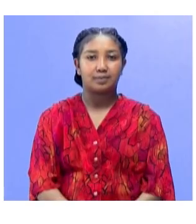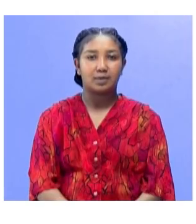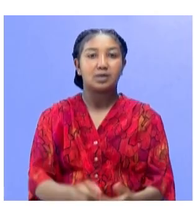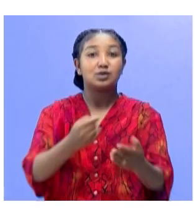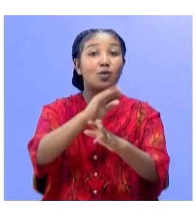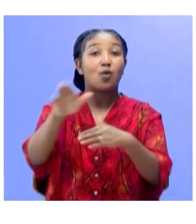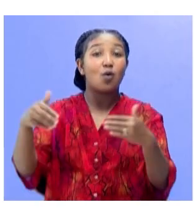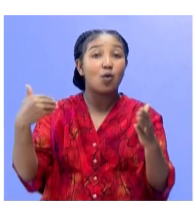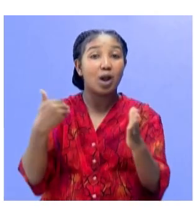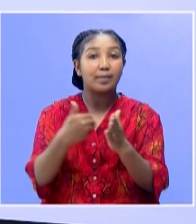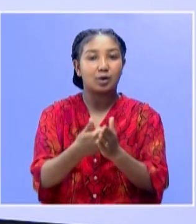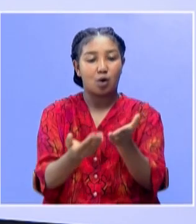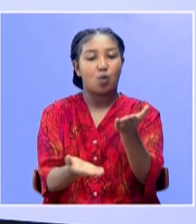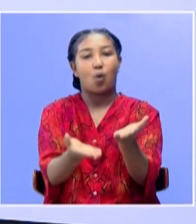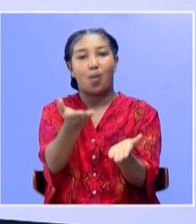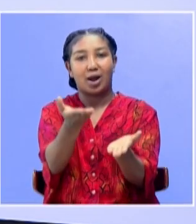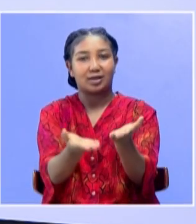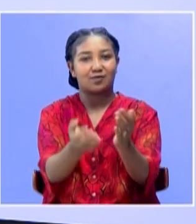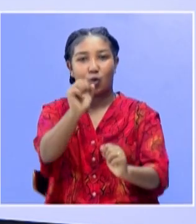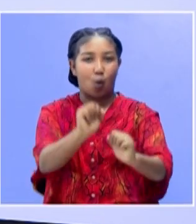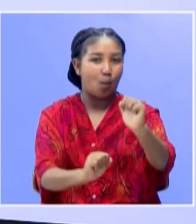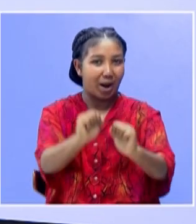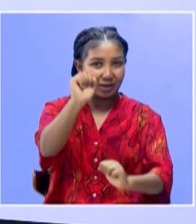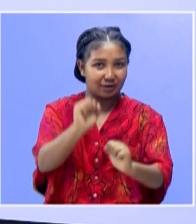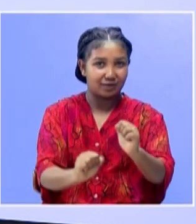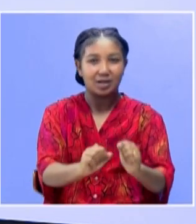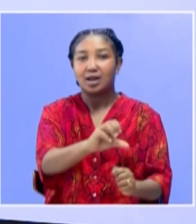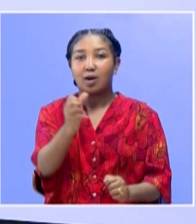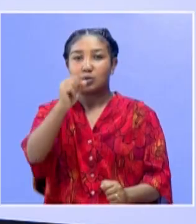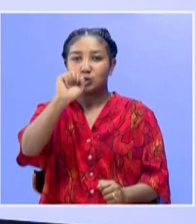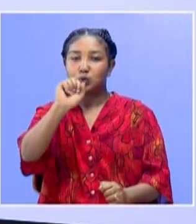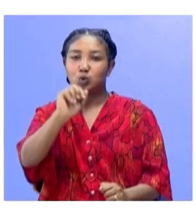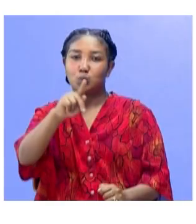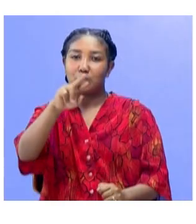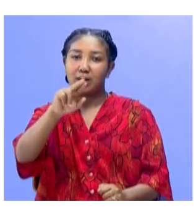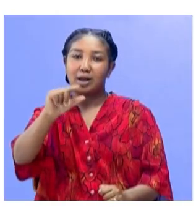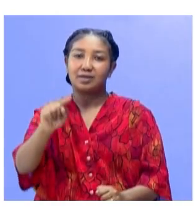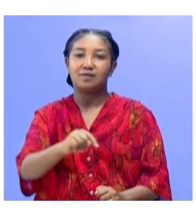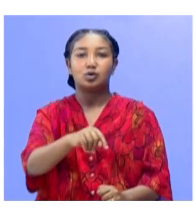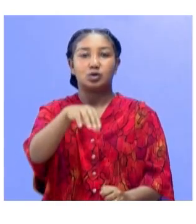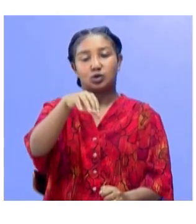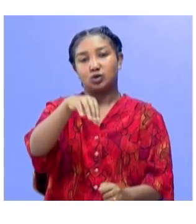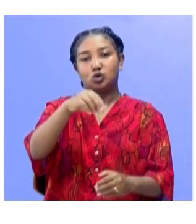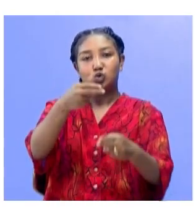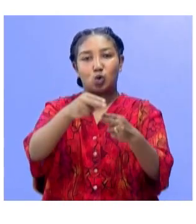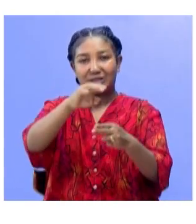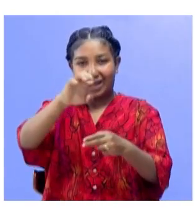These are comparative adjectives. When it comes to the superlative, yes, shortest,